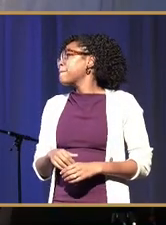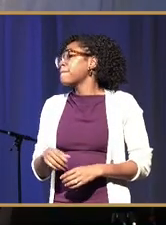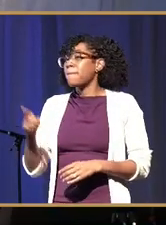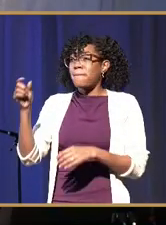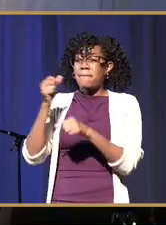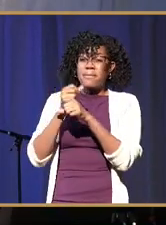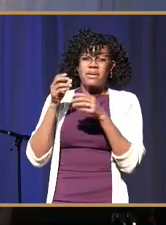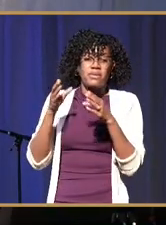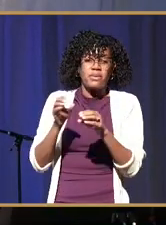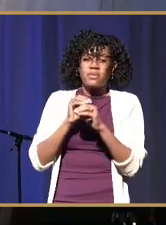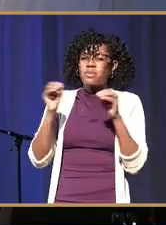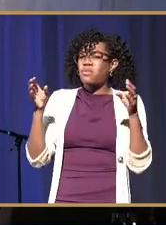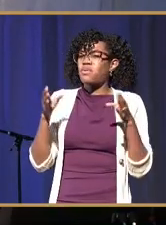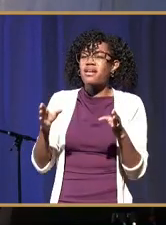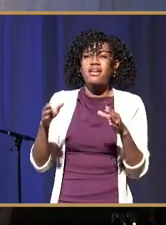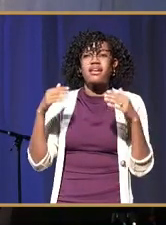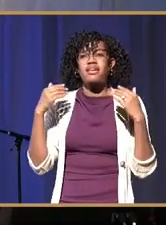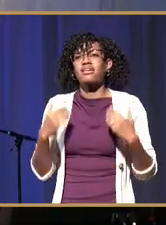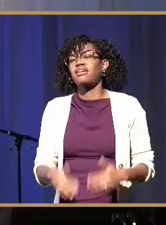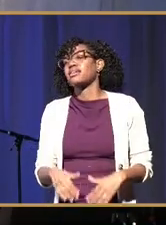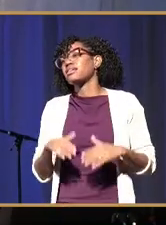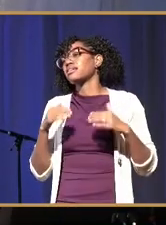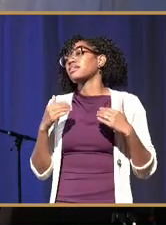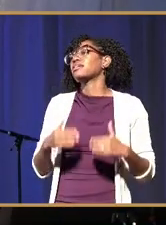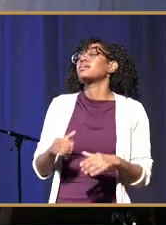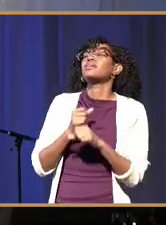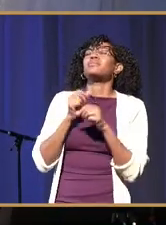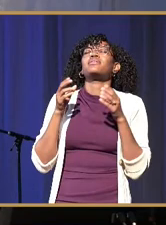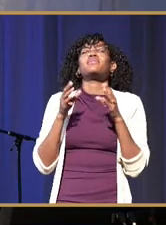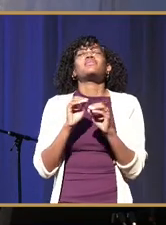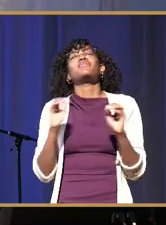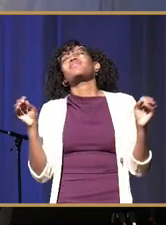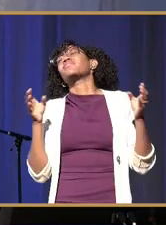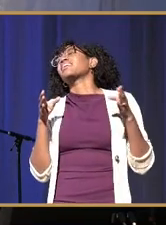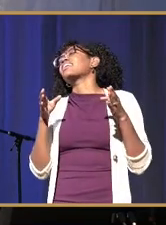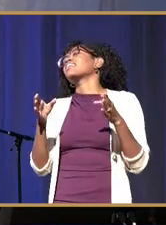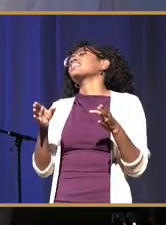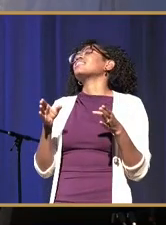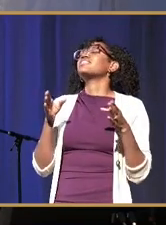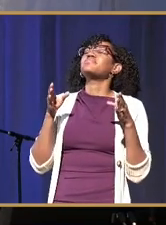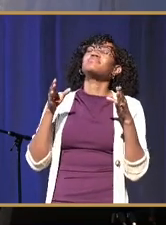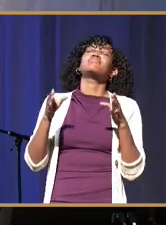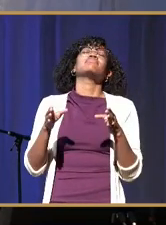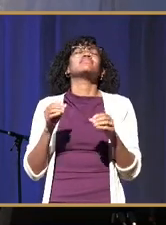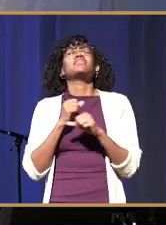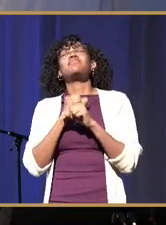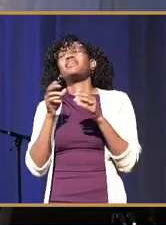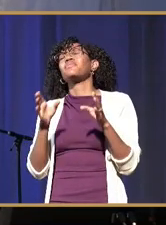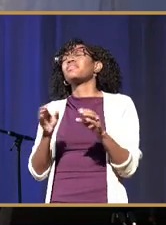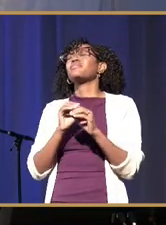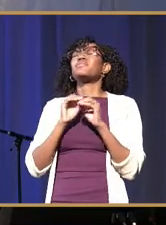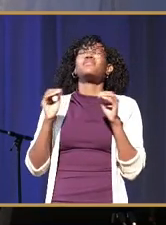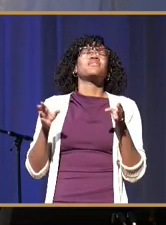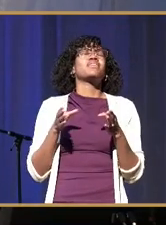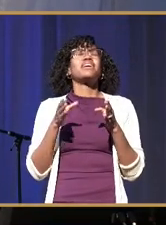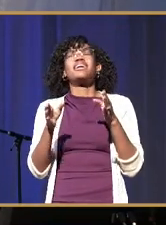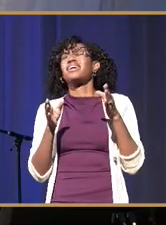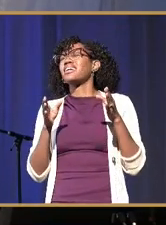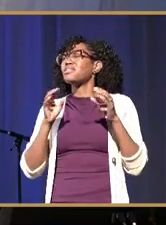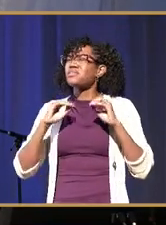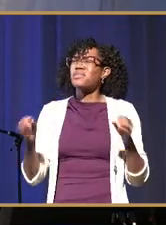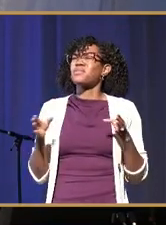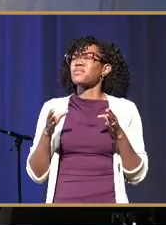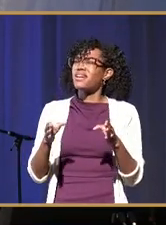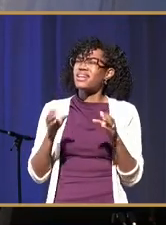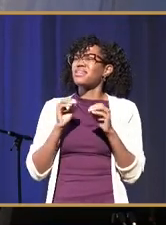made a way out of no way, made a way out of no way, made a way out of, made a way out of, made